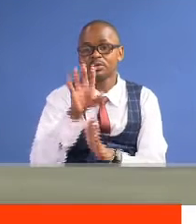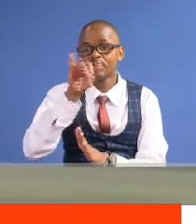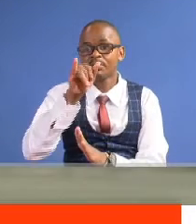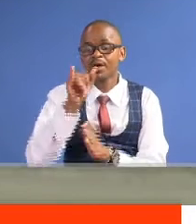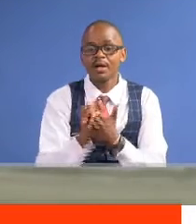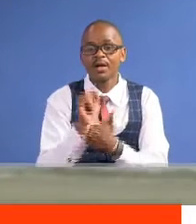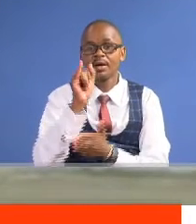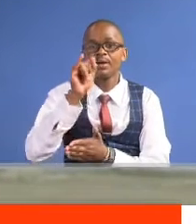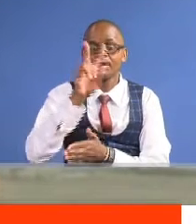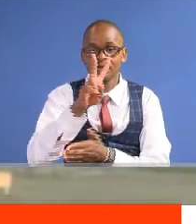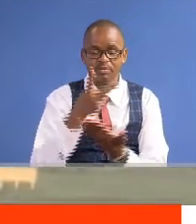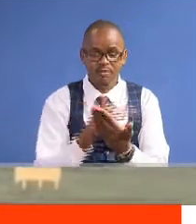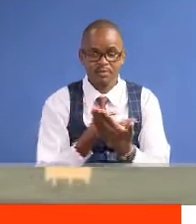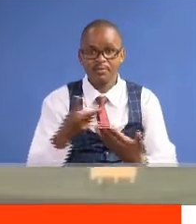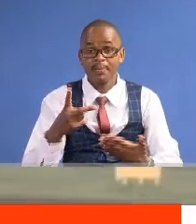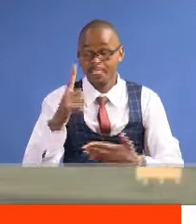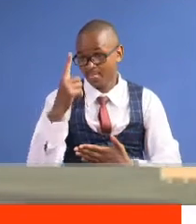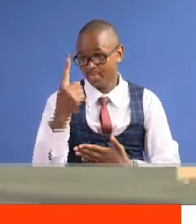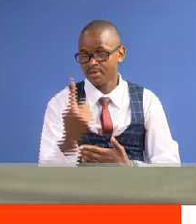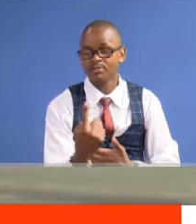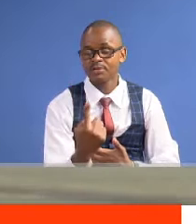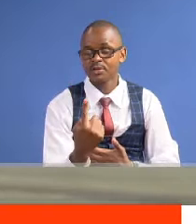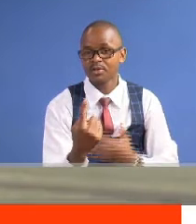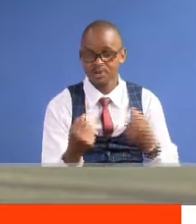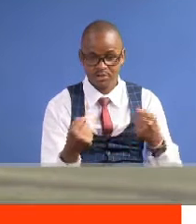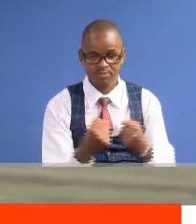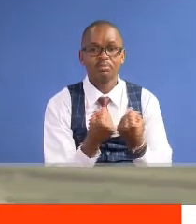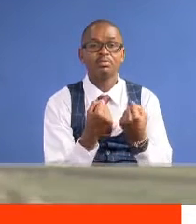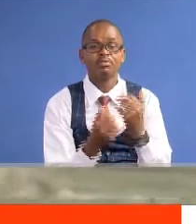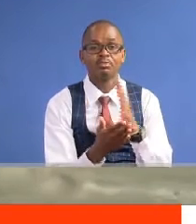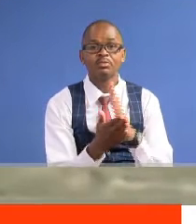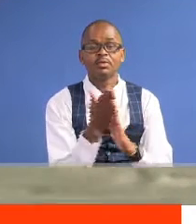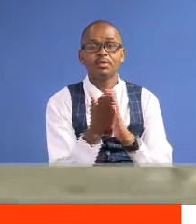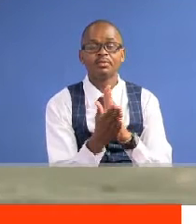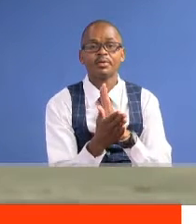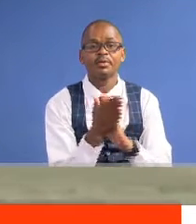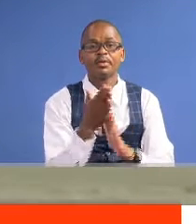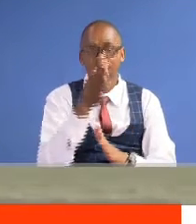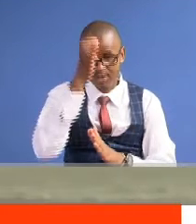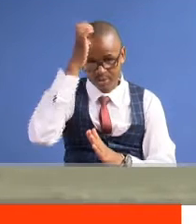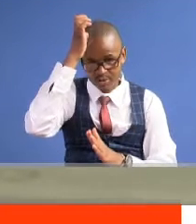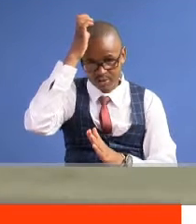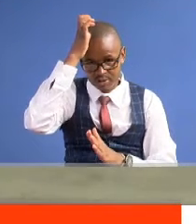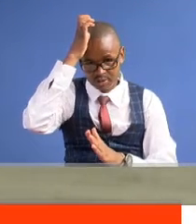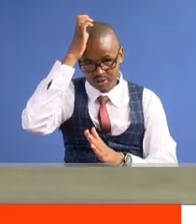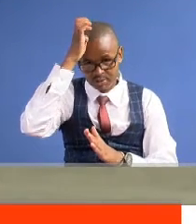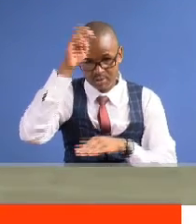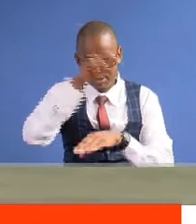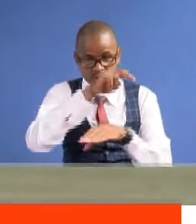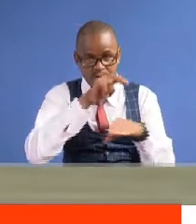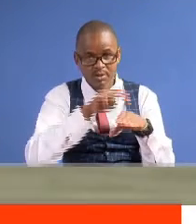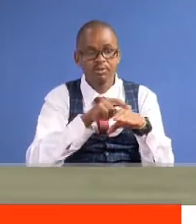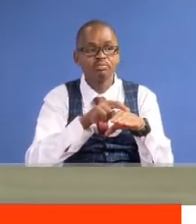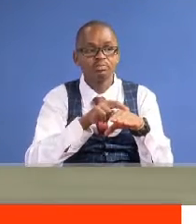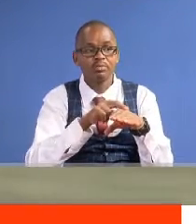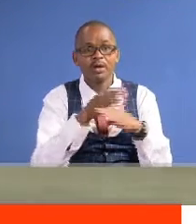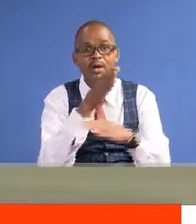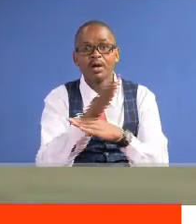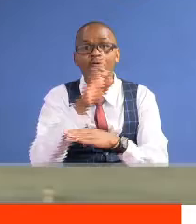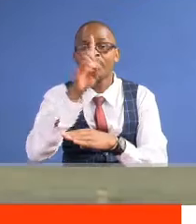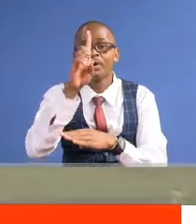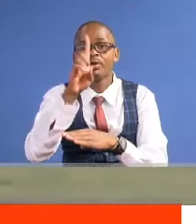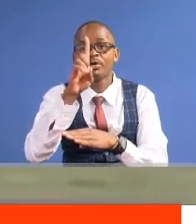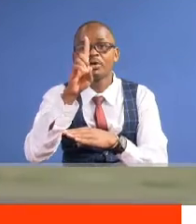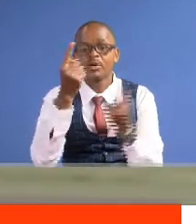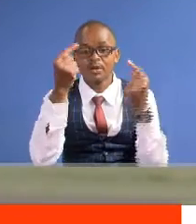its aircraft in 2 weeks. One of the Silverstone aircraft made an emergency landing at the Eldoret International Airport on Monday after one of